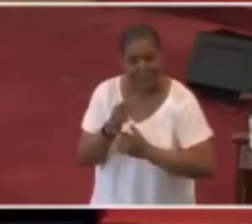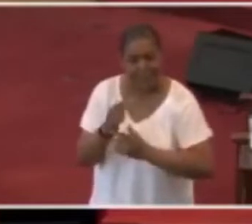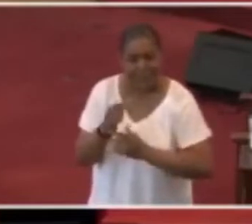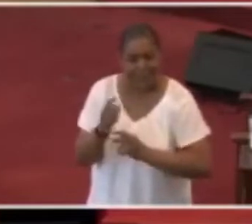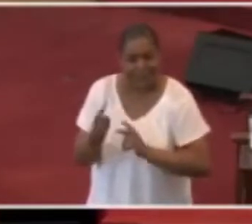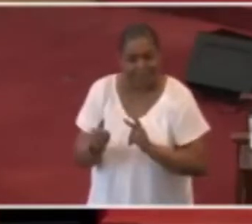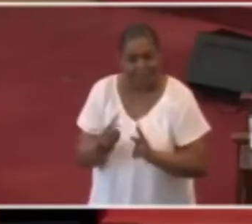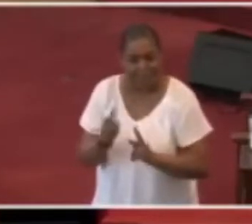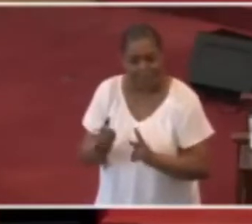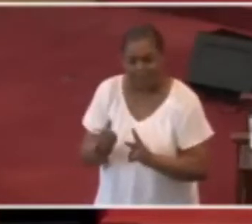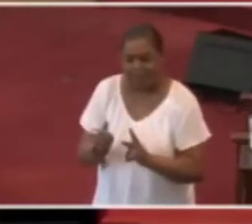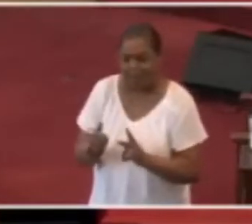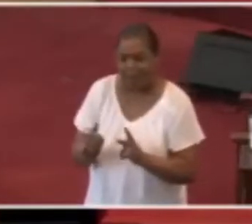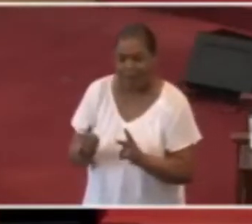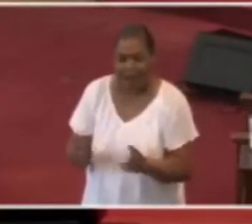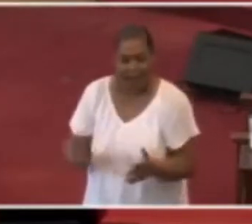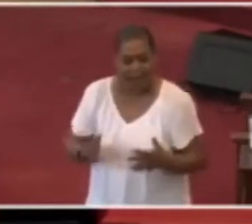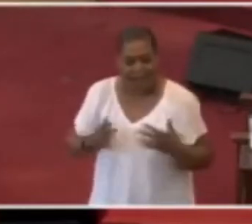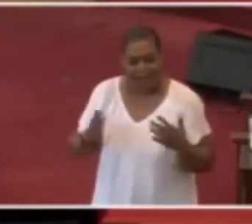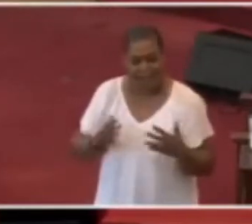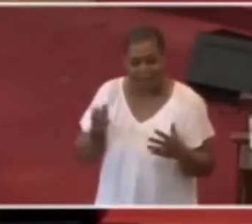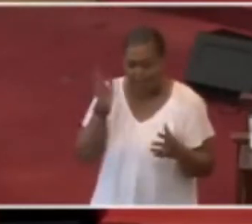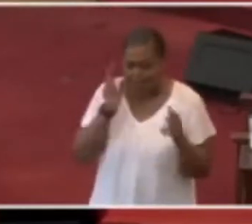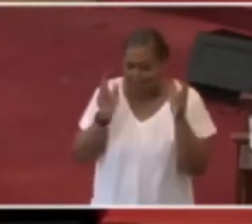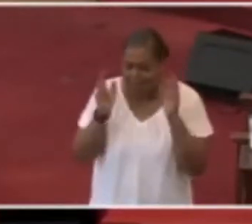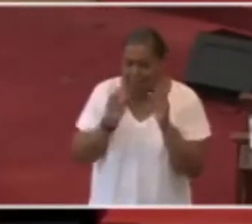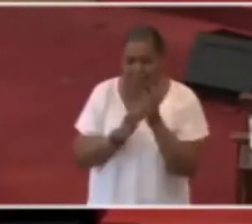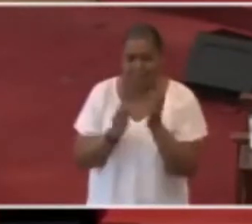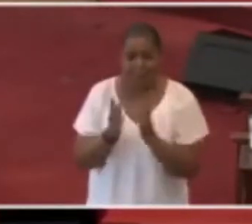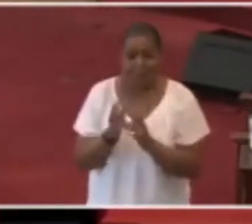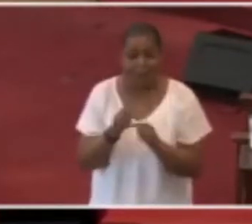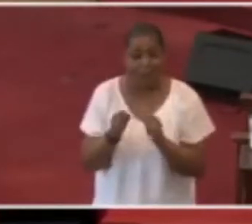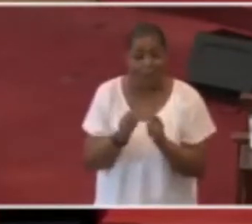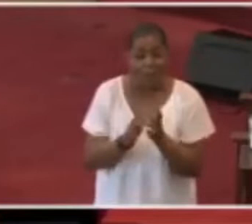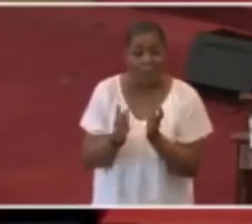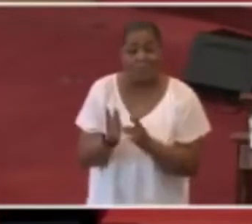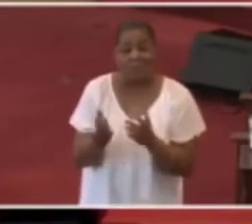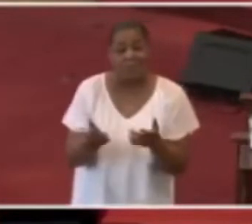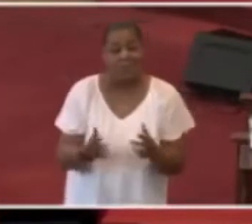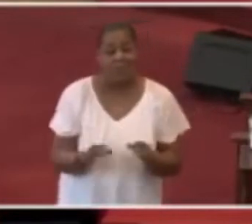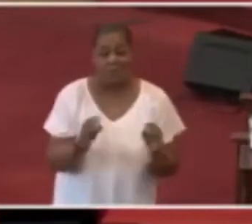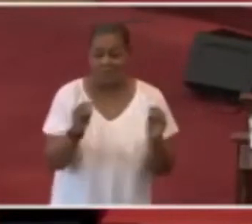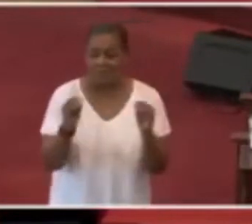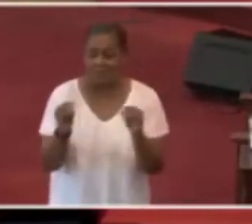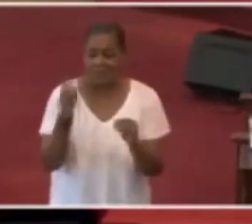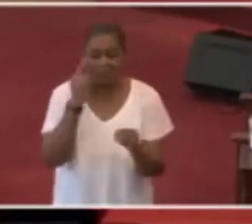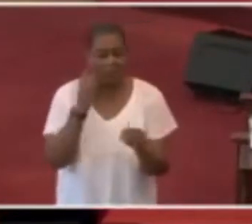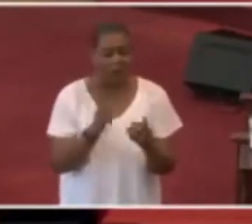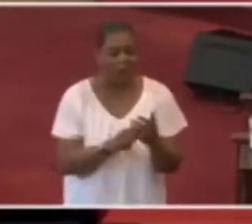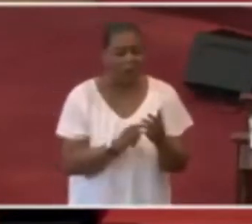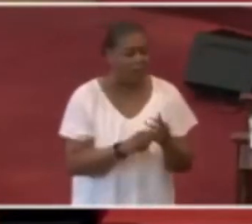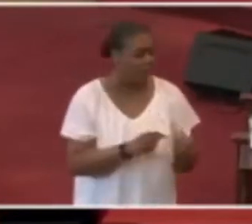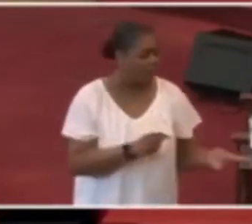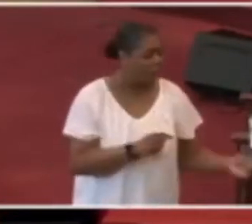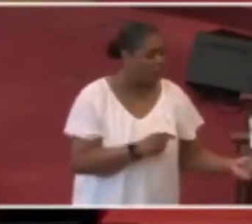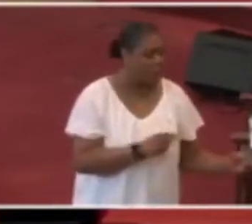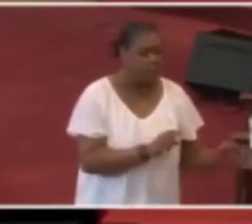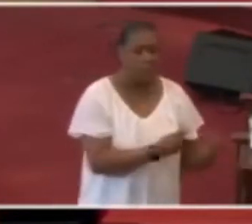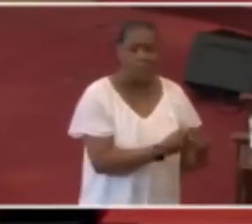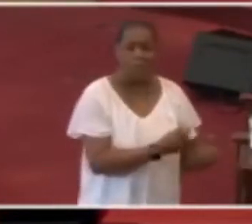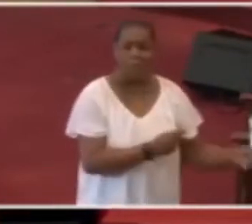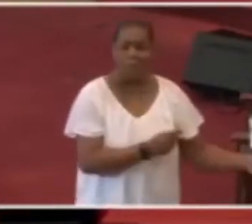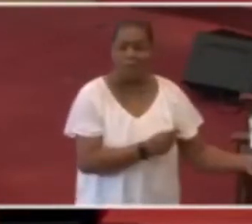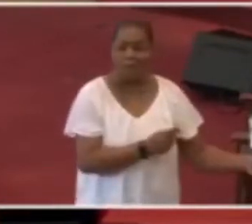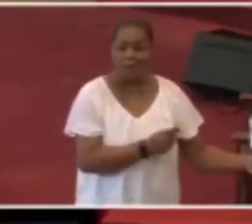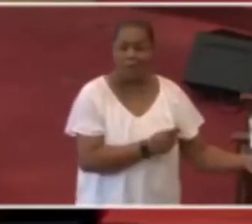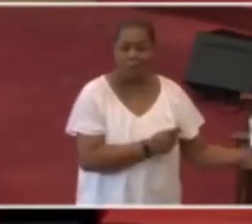him gladly. And just as Jesus is finishing up his teaching, he notices that some teachers of the law and some